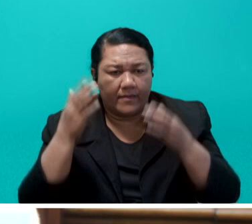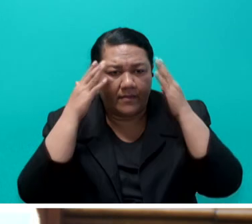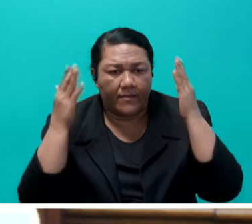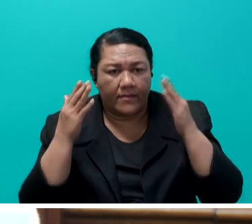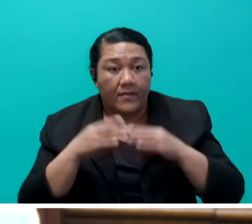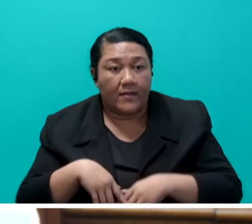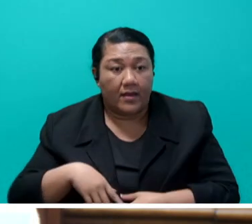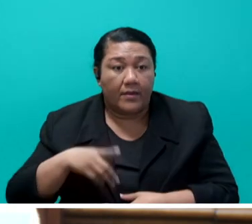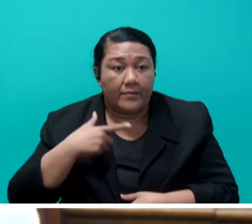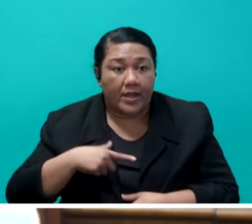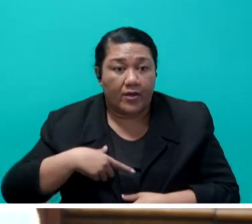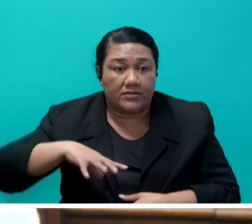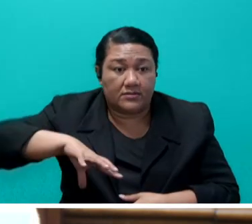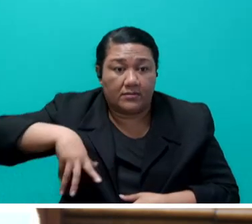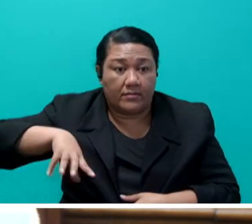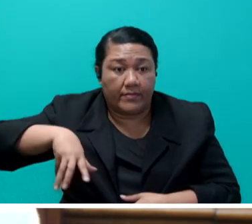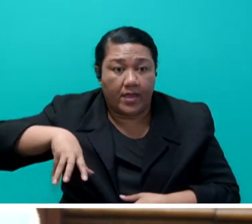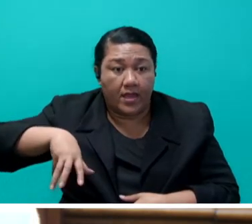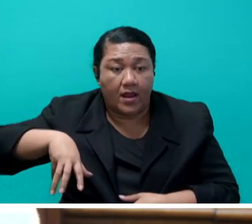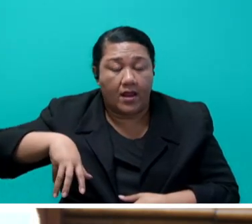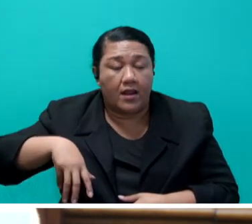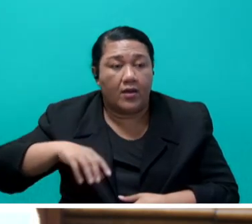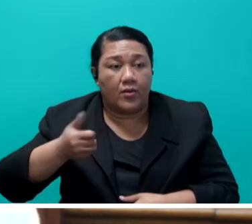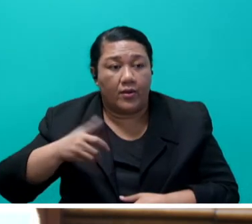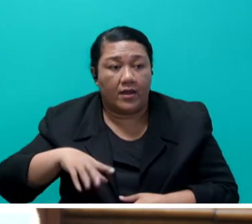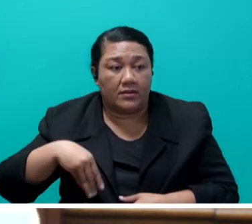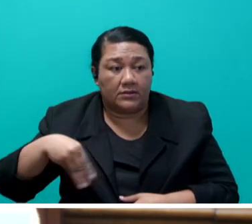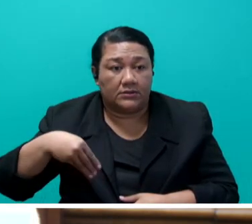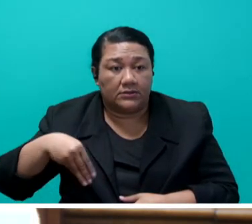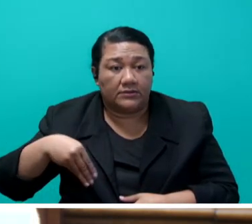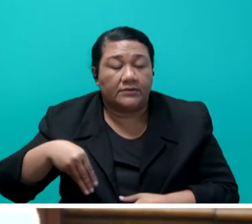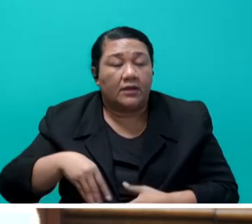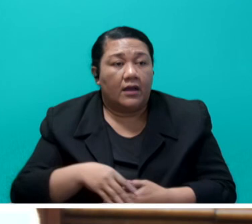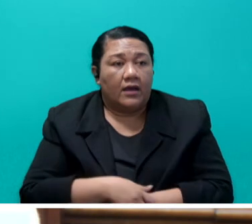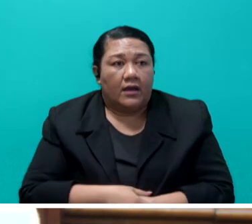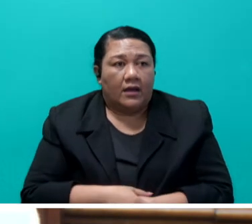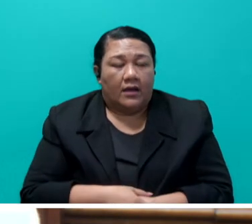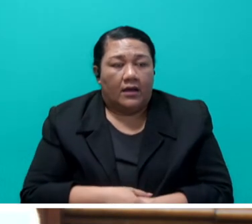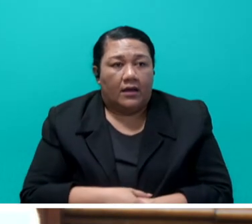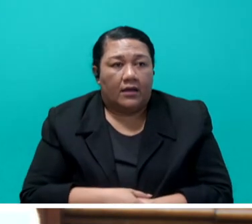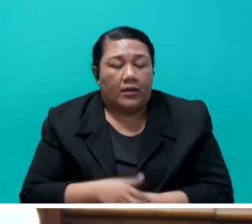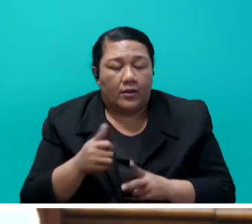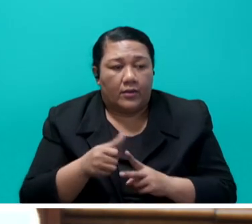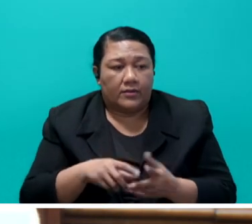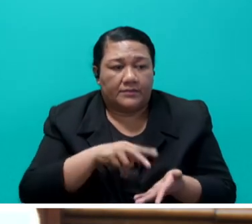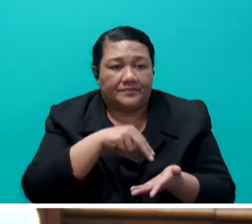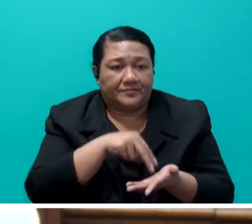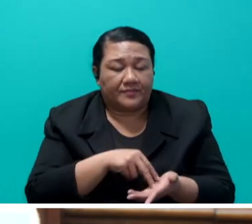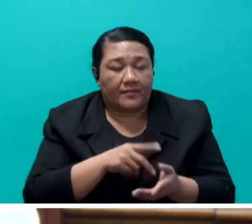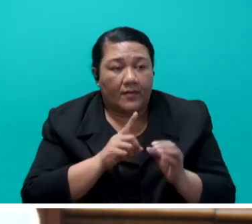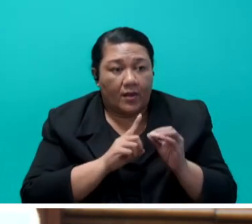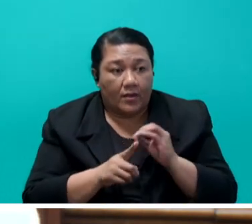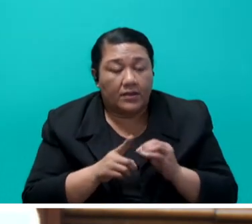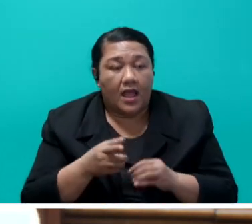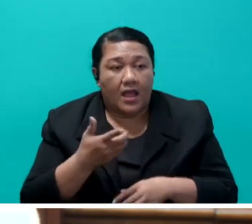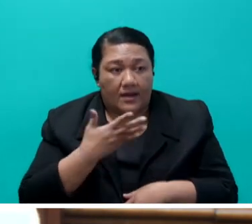that has been sounded and the standing orders, I would like to reiterate that this whole